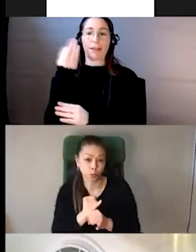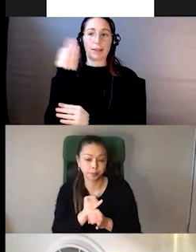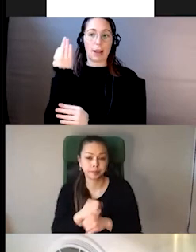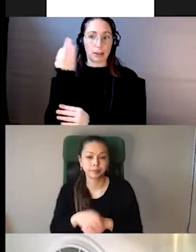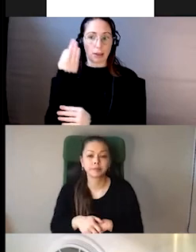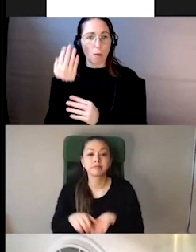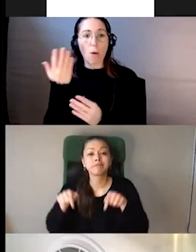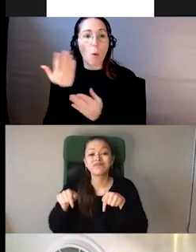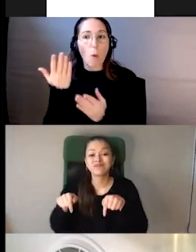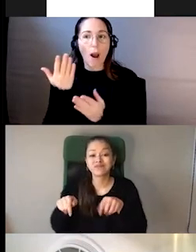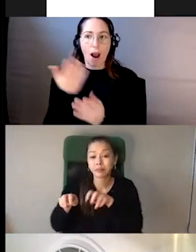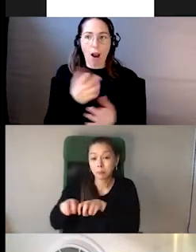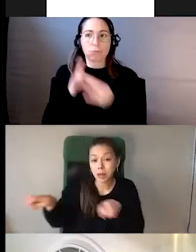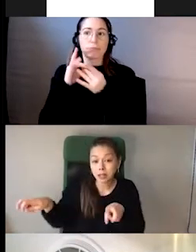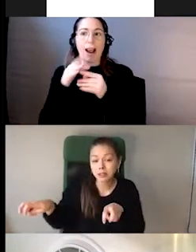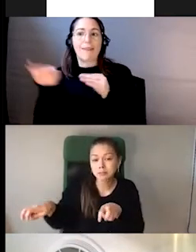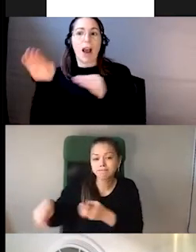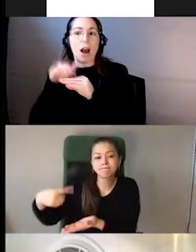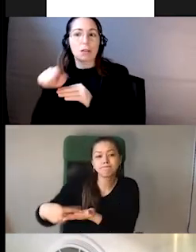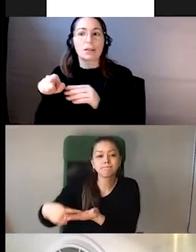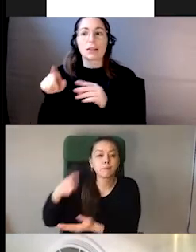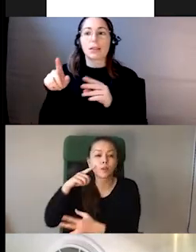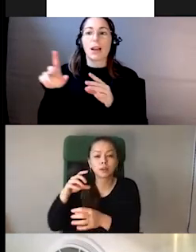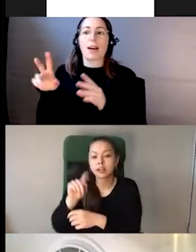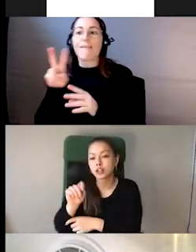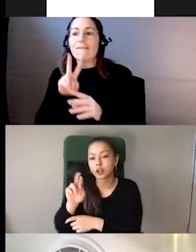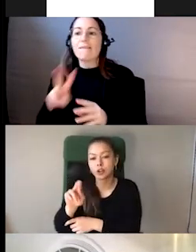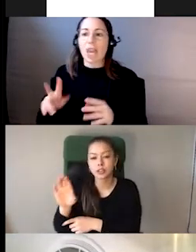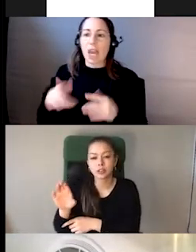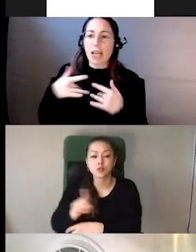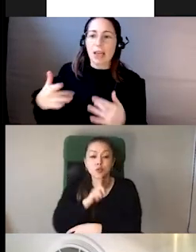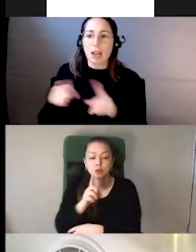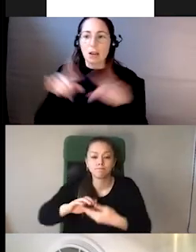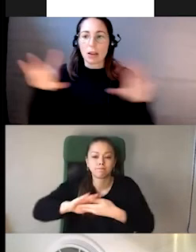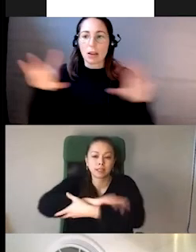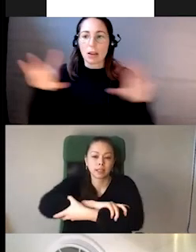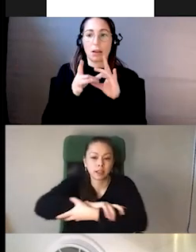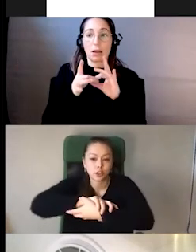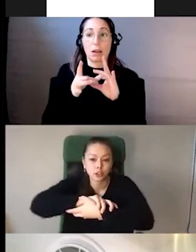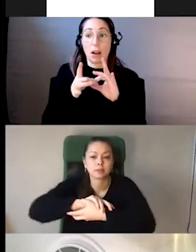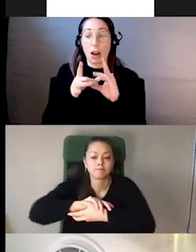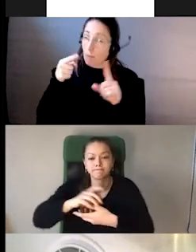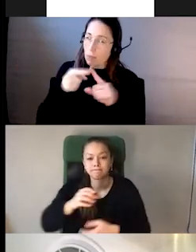the Truth and Reconciliation Commission's calls to action concerning language